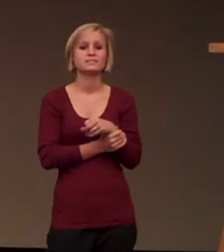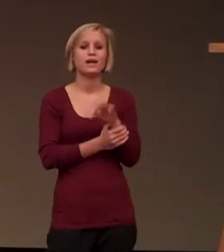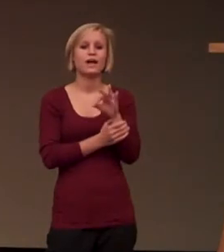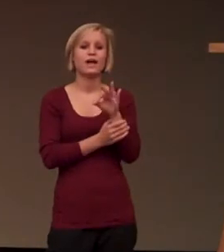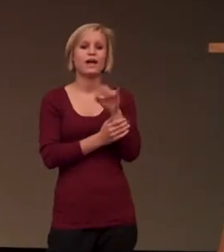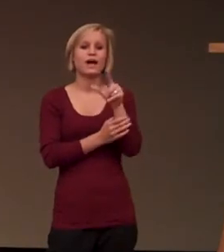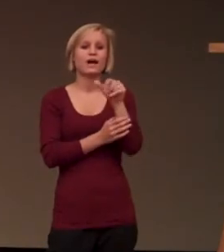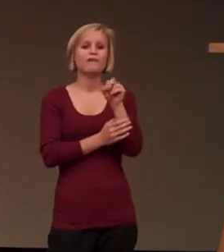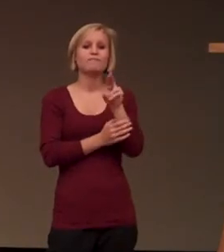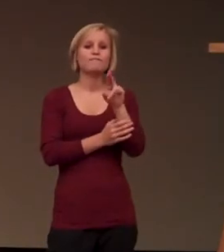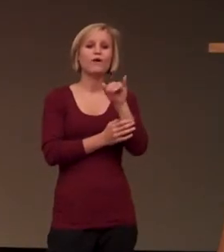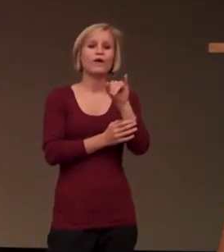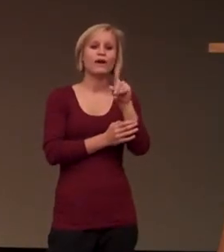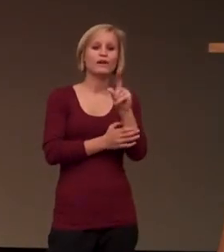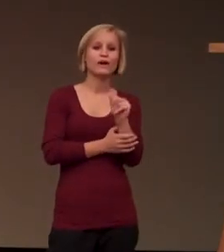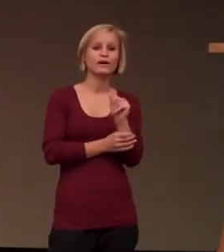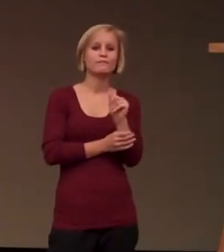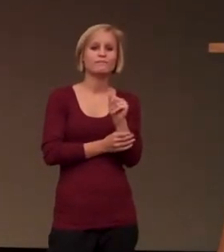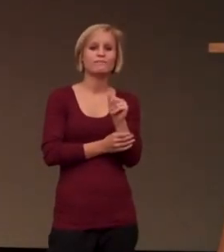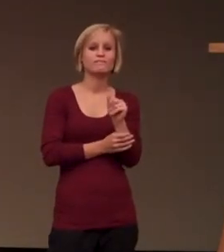Florida.